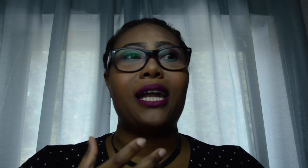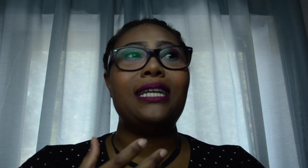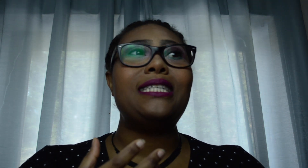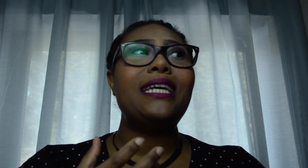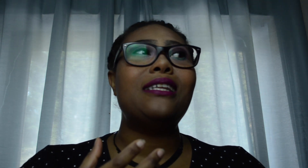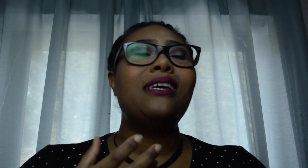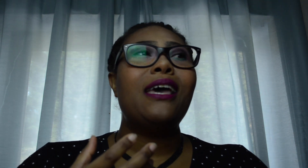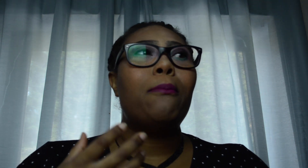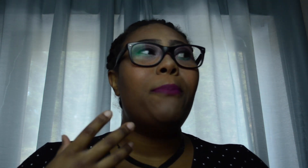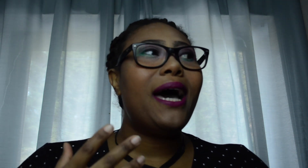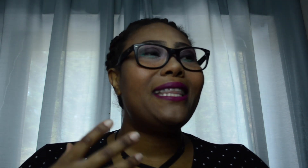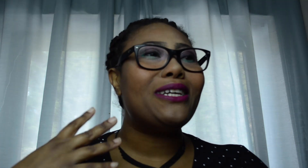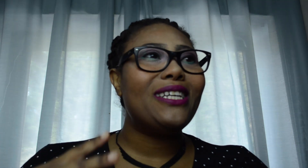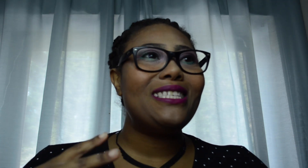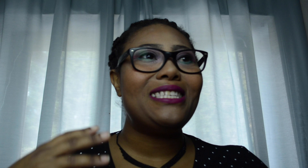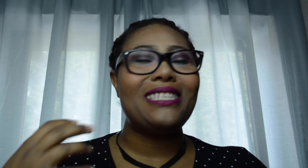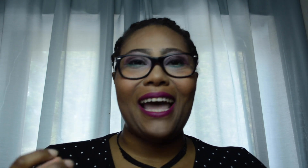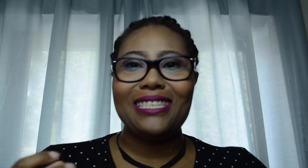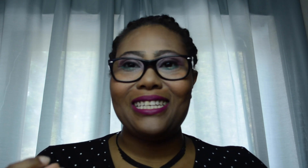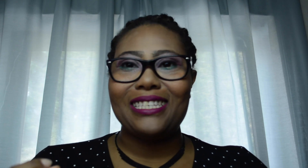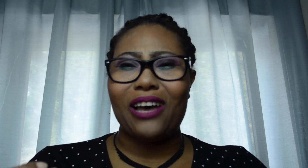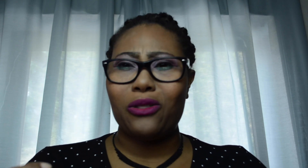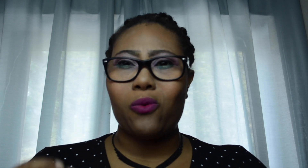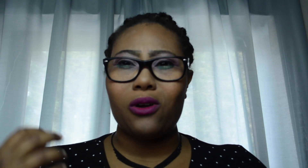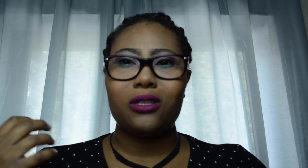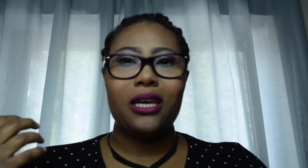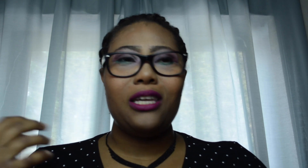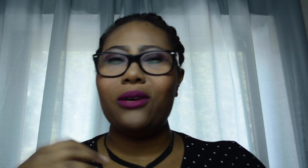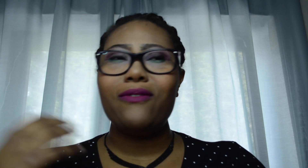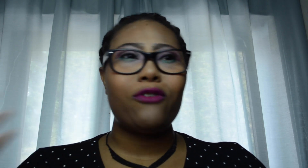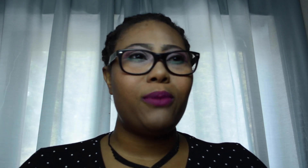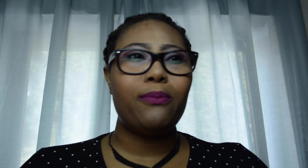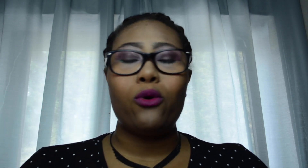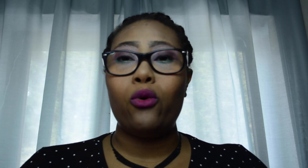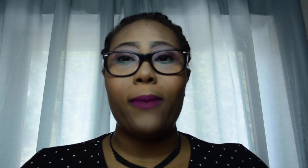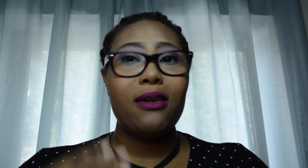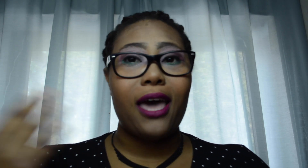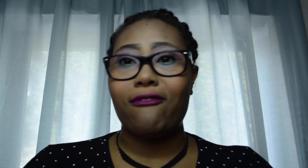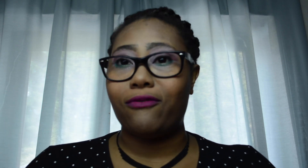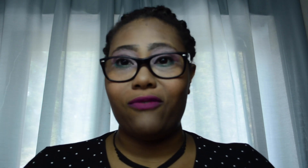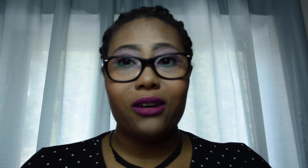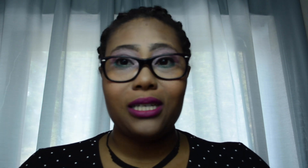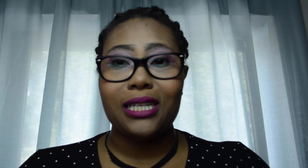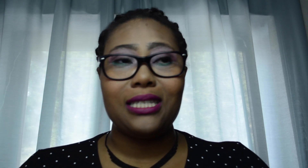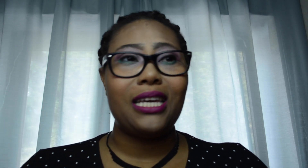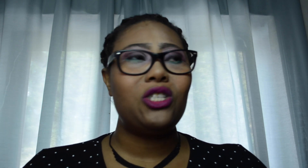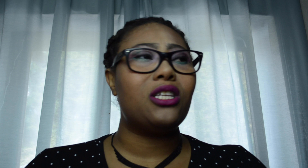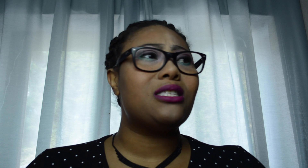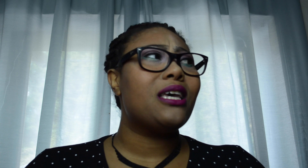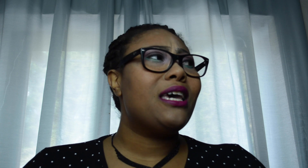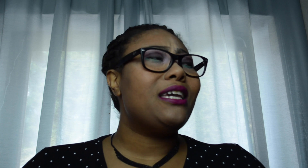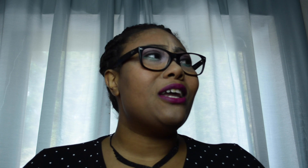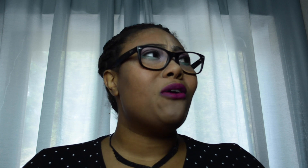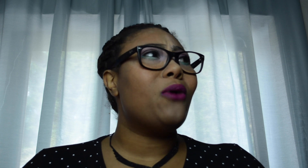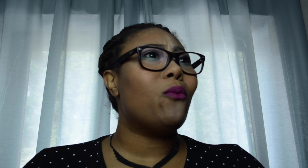thankful that I did. But there is this nastiness out in the world, you know, even from people who might have very good